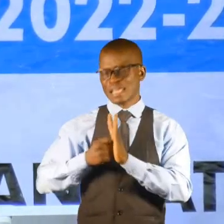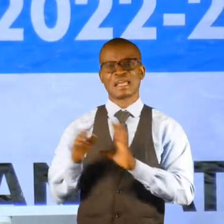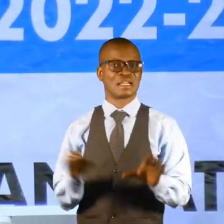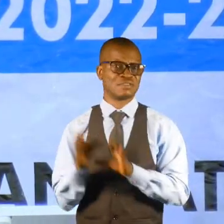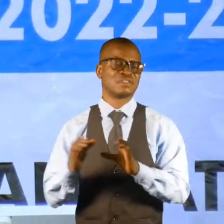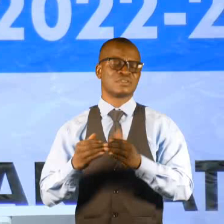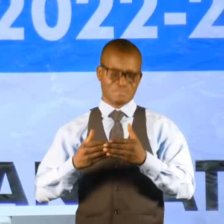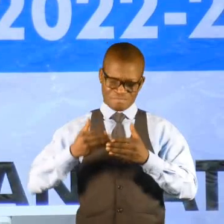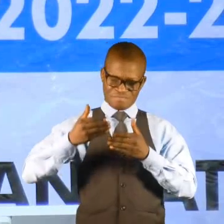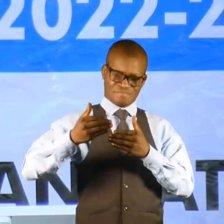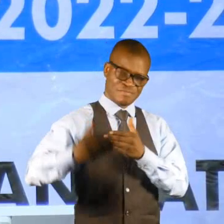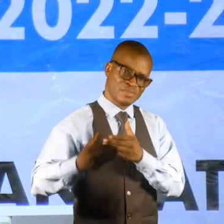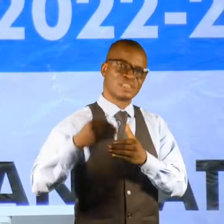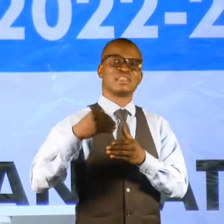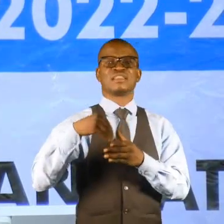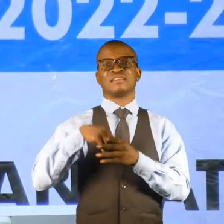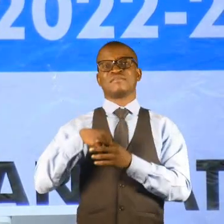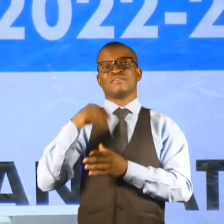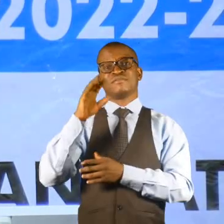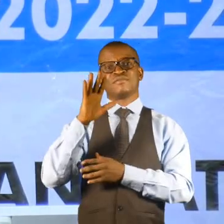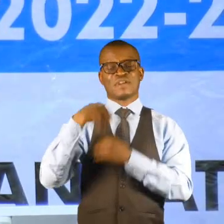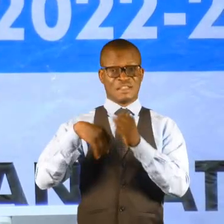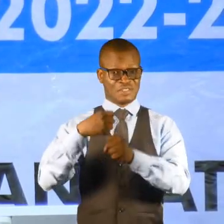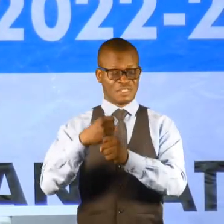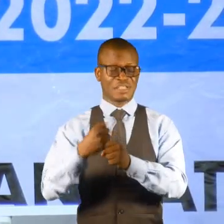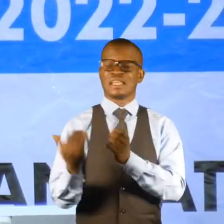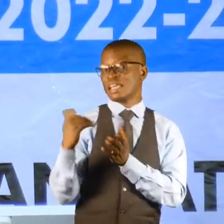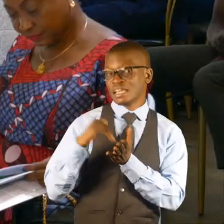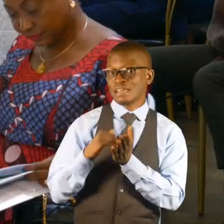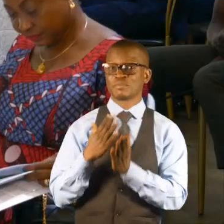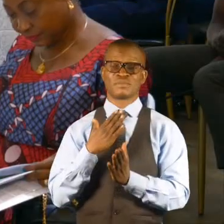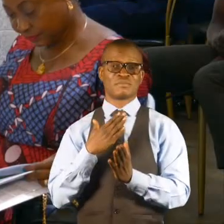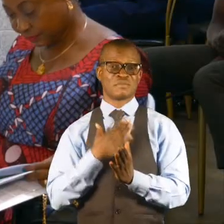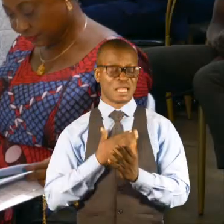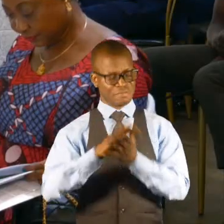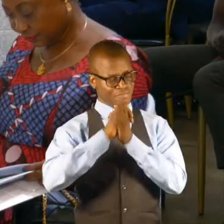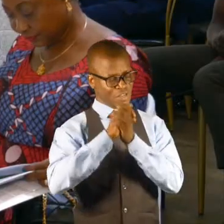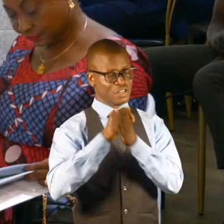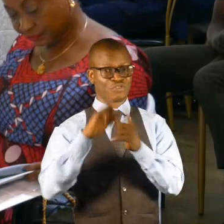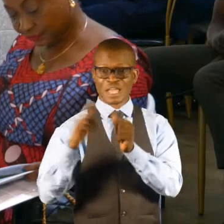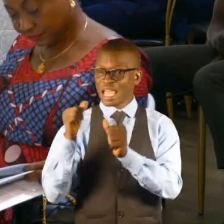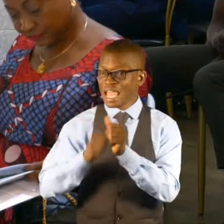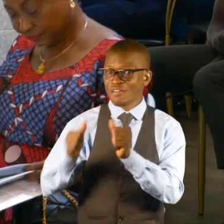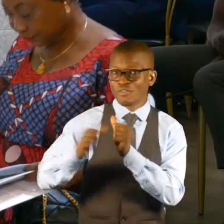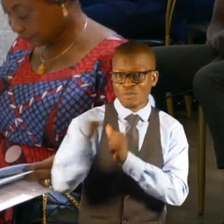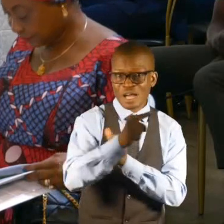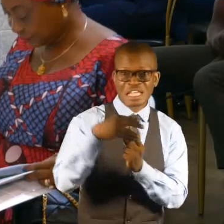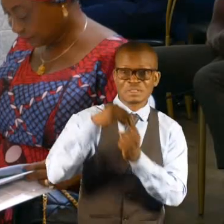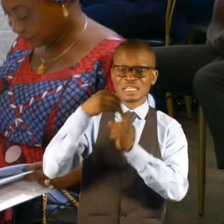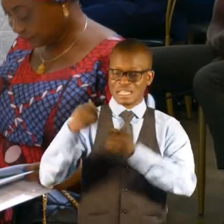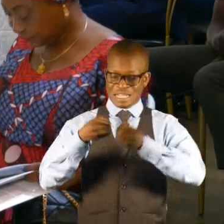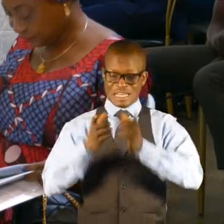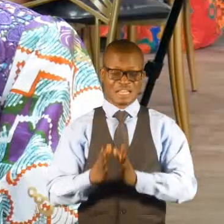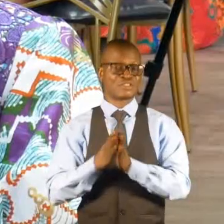key activities going forward over the next 5 years. So again, my congratulations to